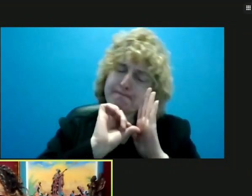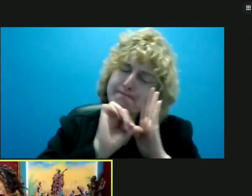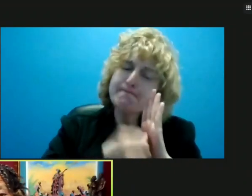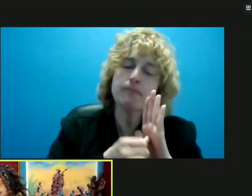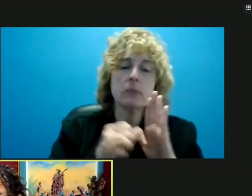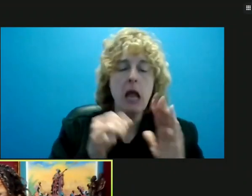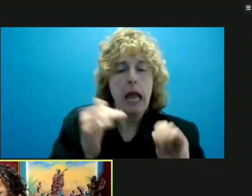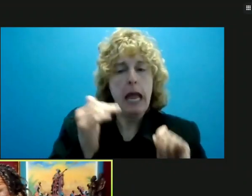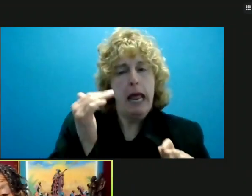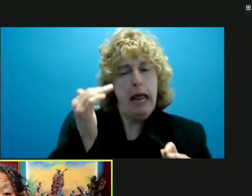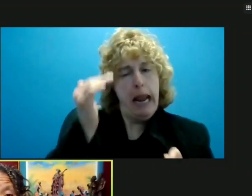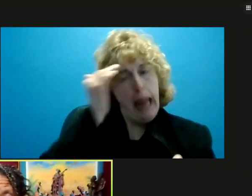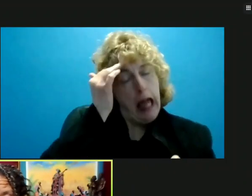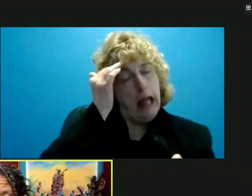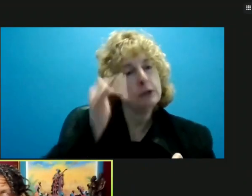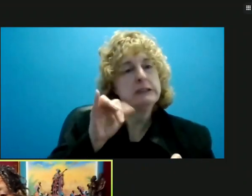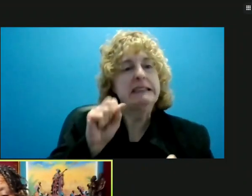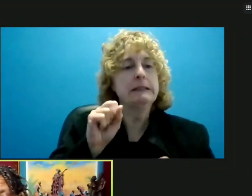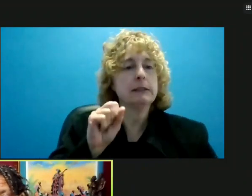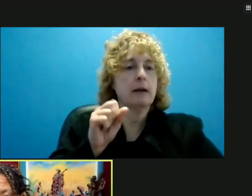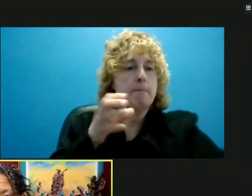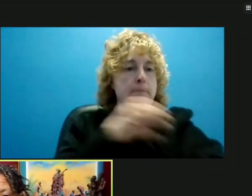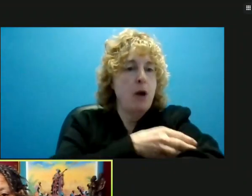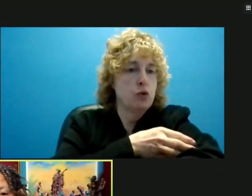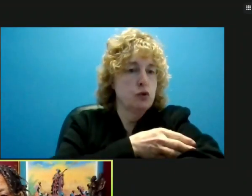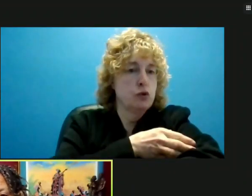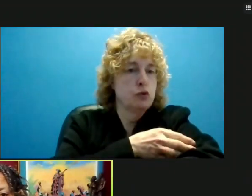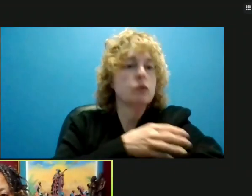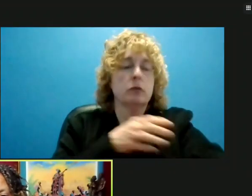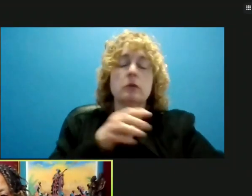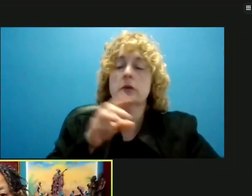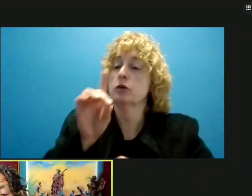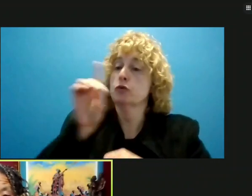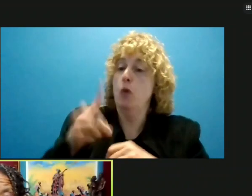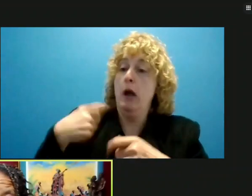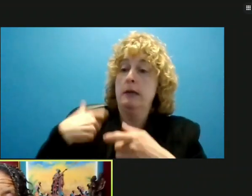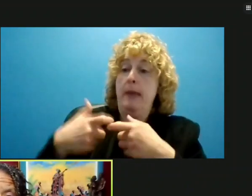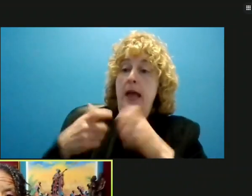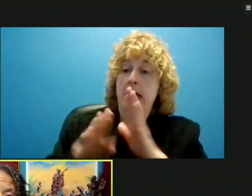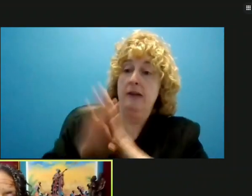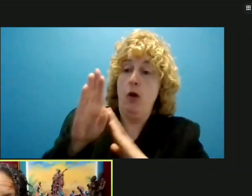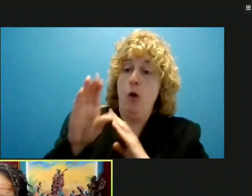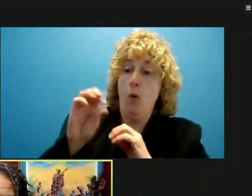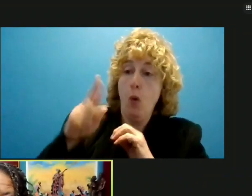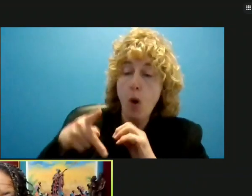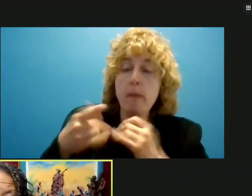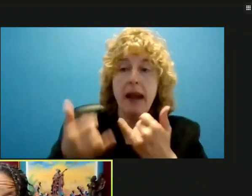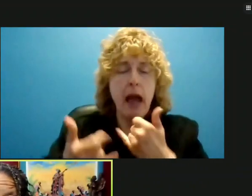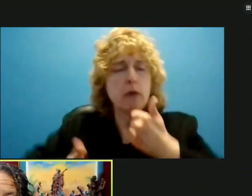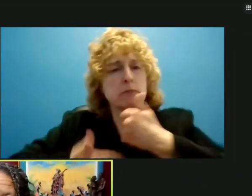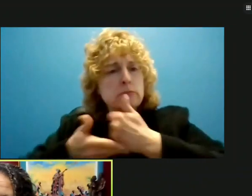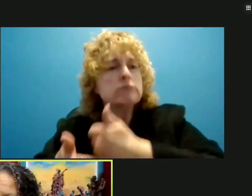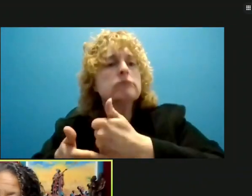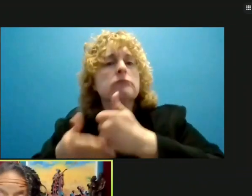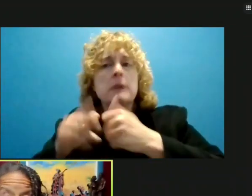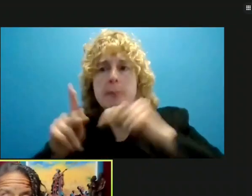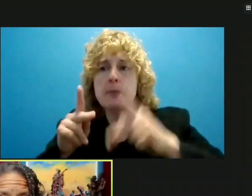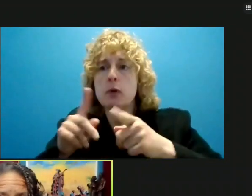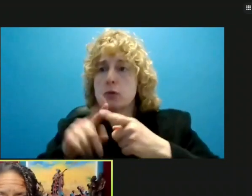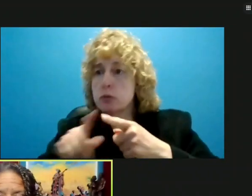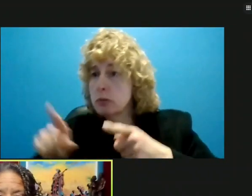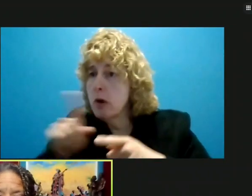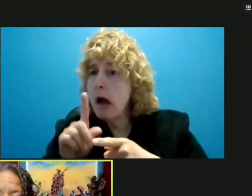Development Corporation is working on helping people put your, your comments and your advocacy together. We